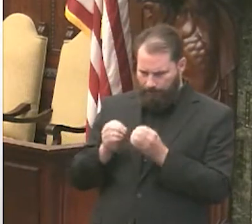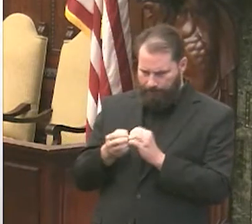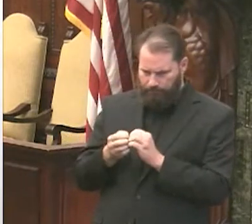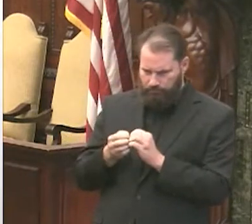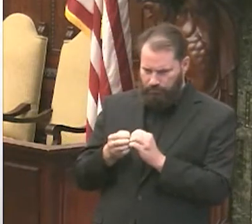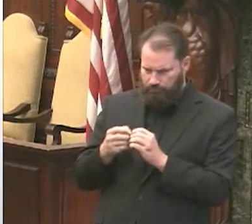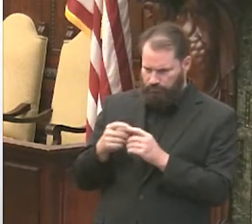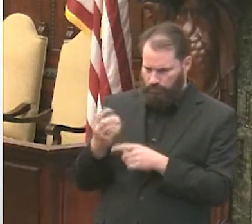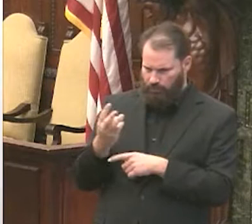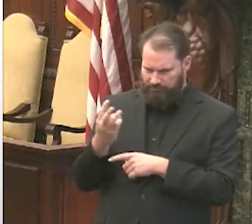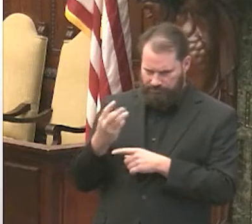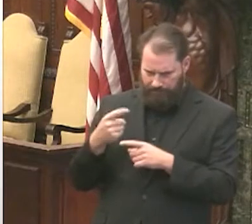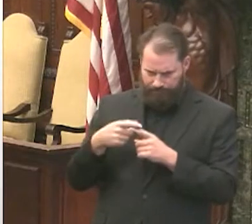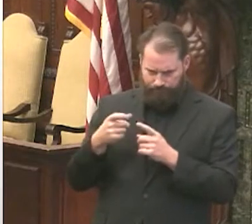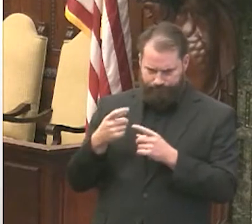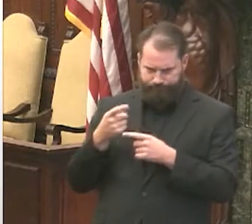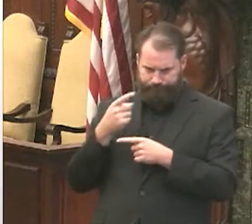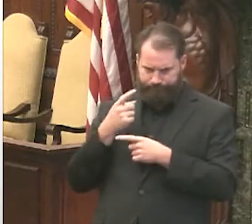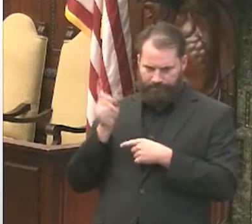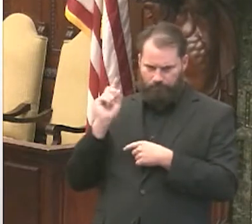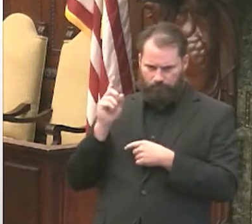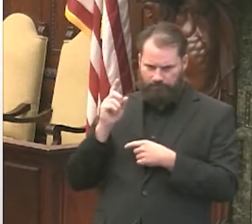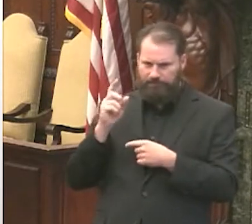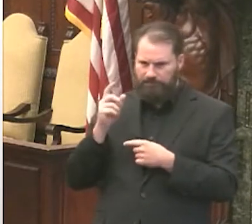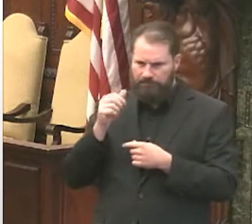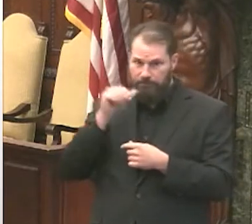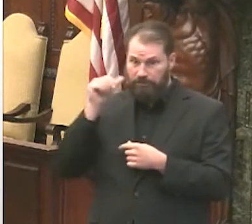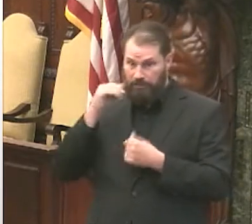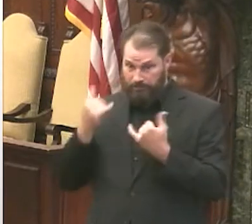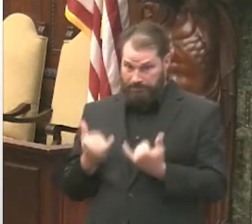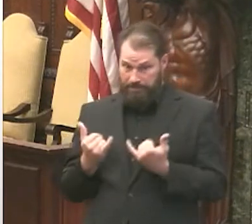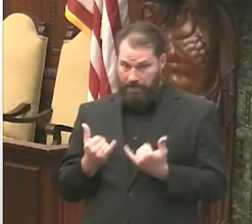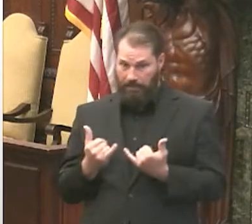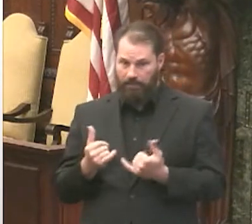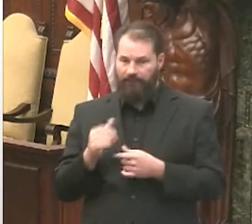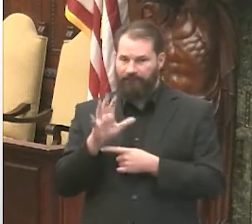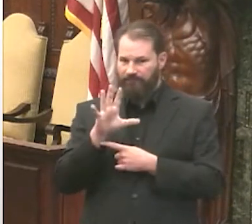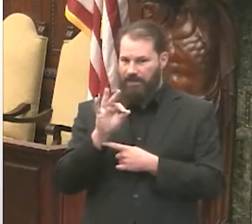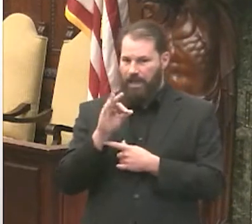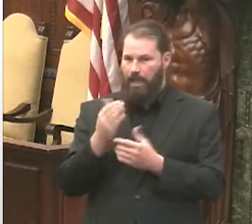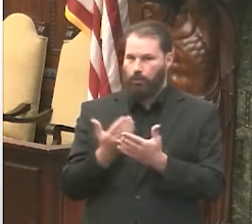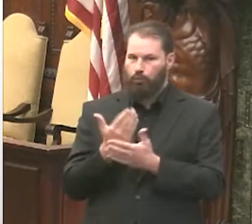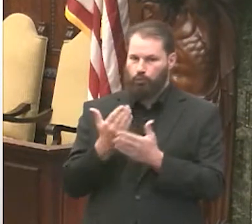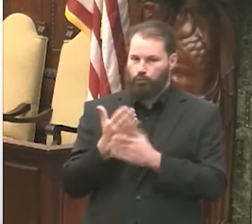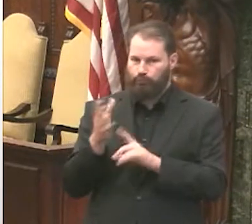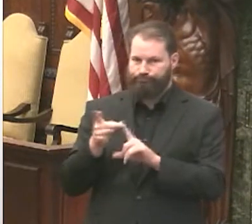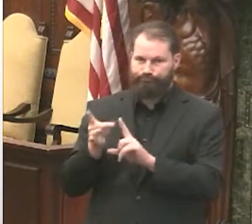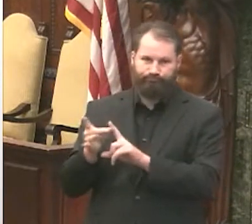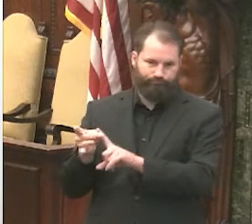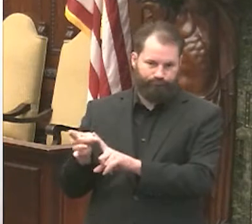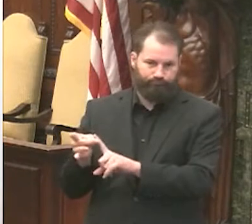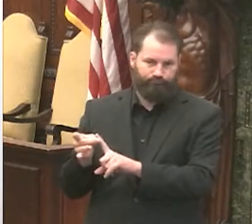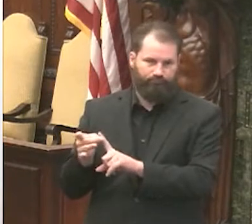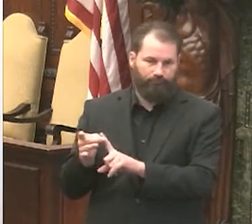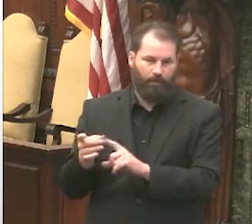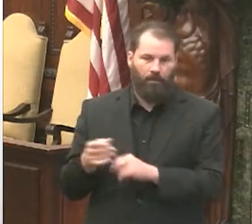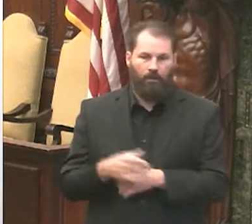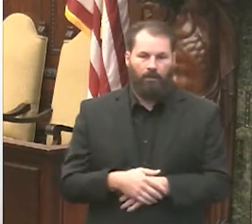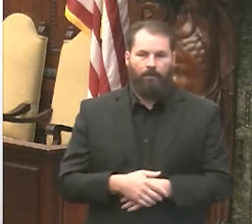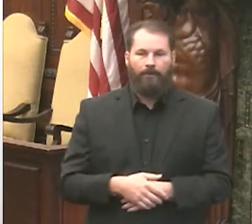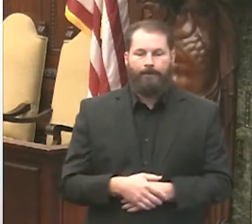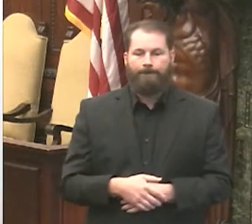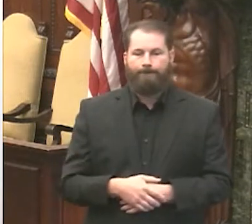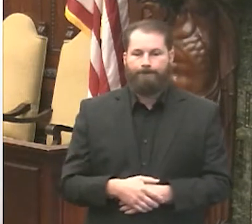numbers. Since this time yesterday, we've identified 59 new cases of confirmed coronavirus infection in Philadelphia residents. I want to